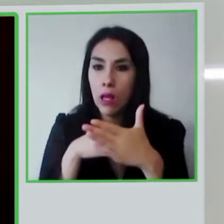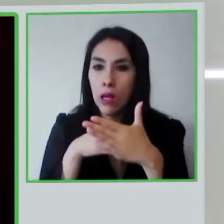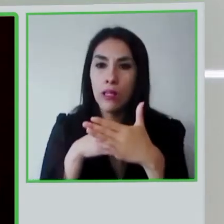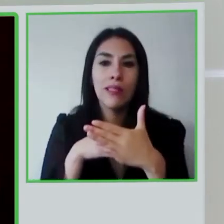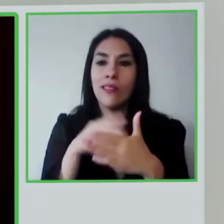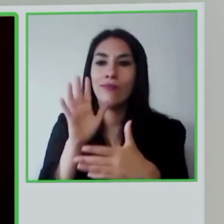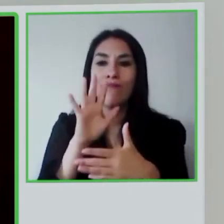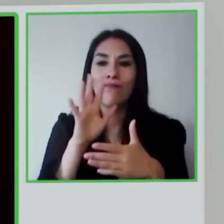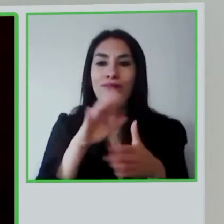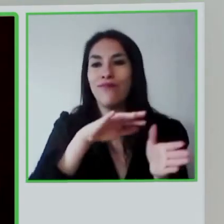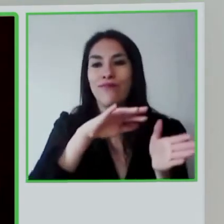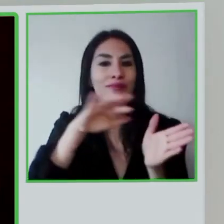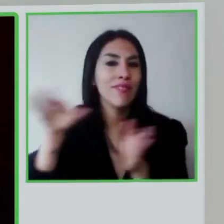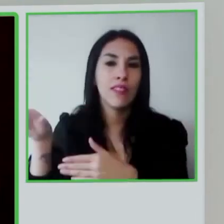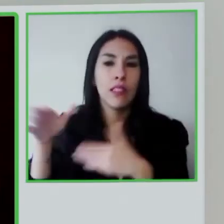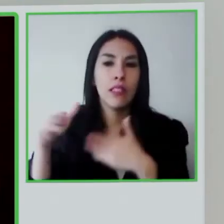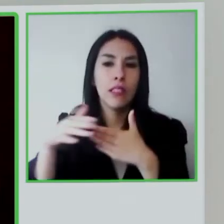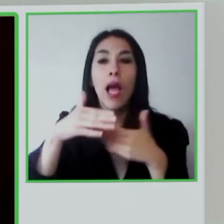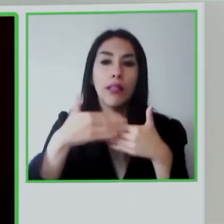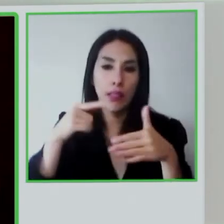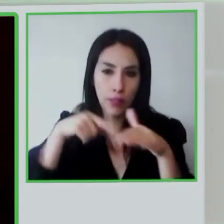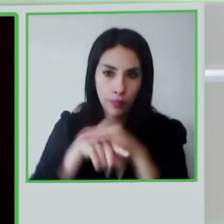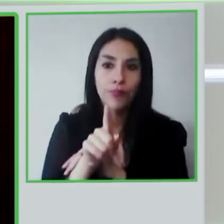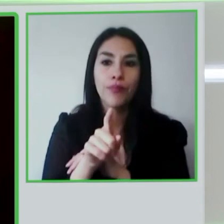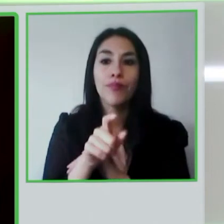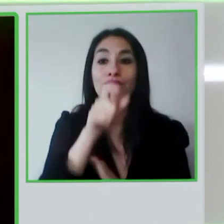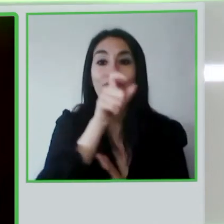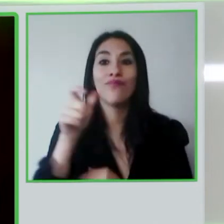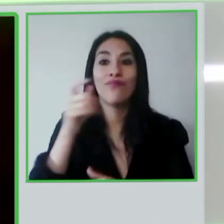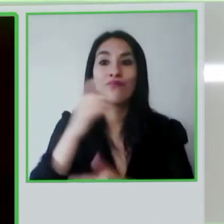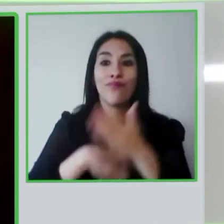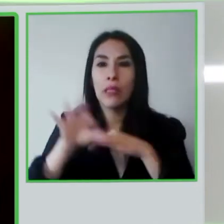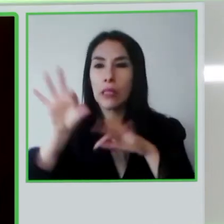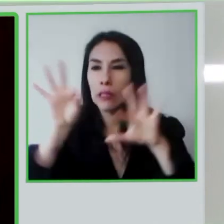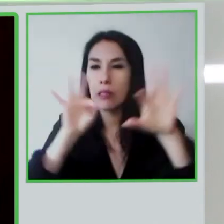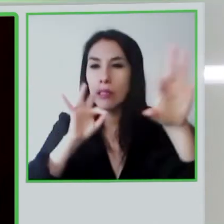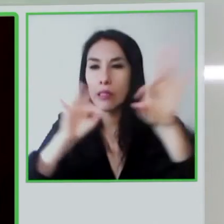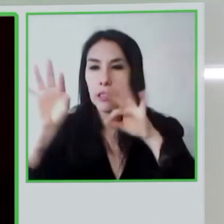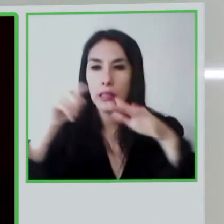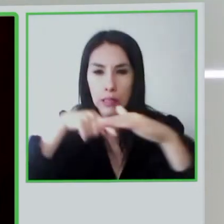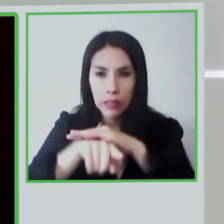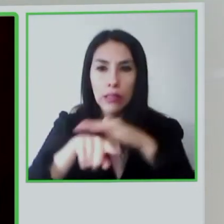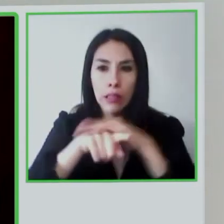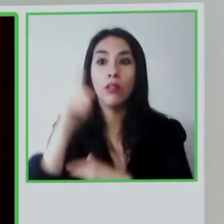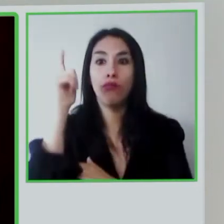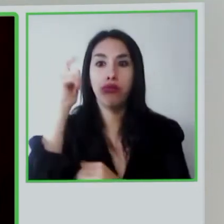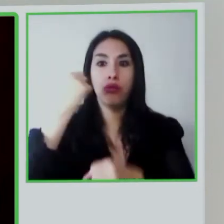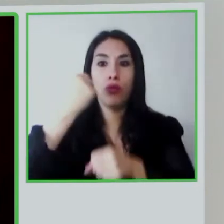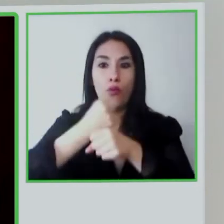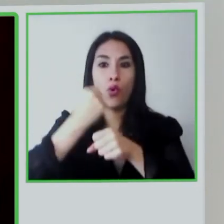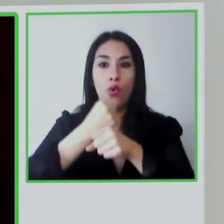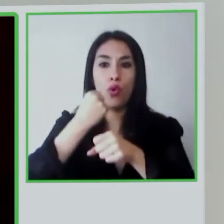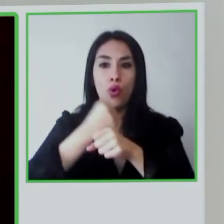remove barriers. We need to recruit and employ people with disabilities as well. This is a vicious cycle. And if we